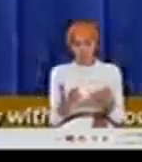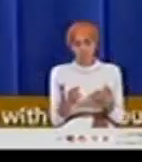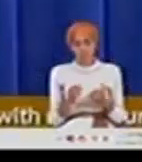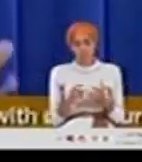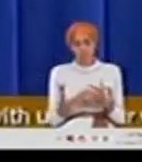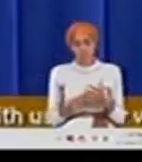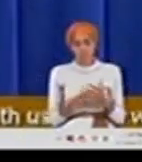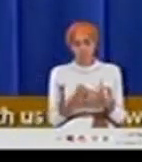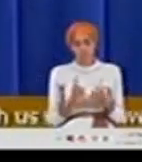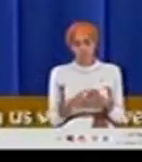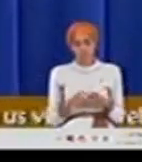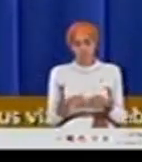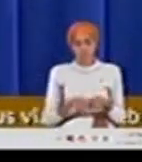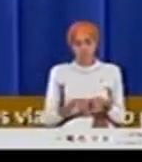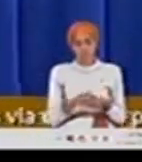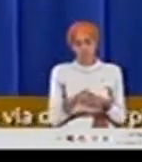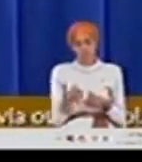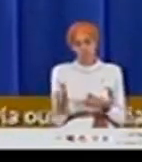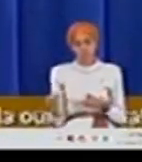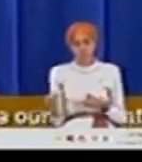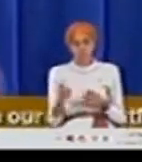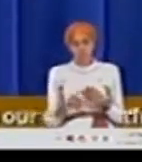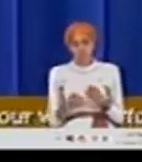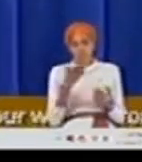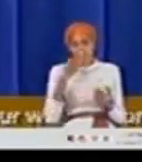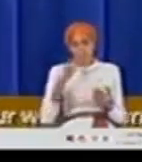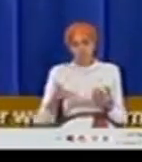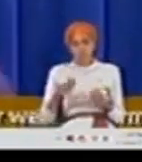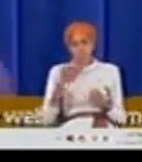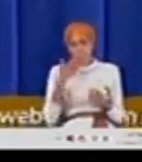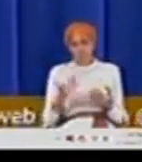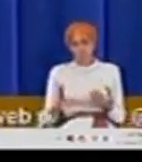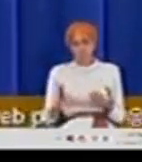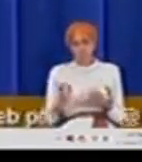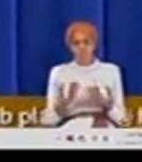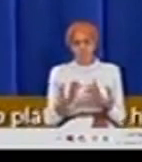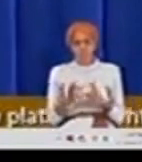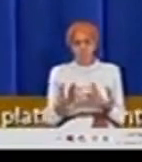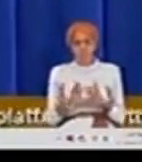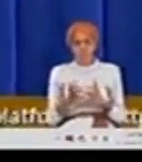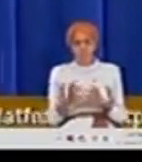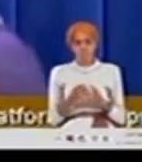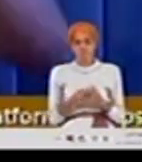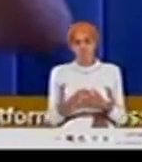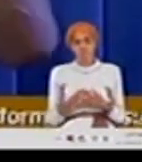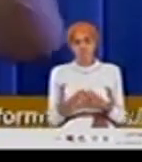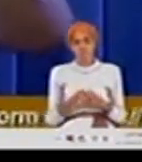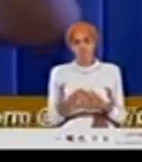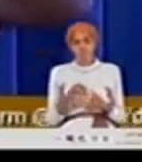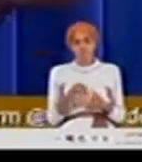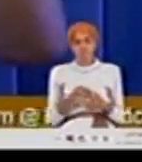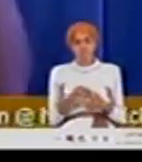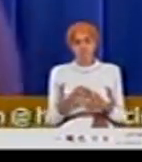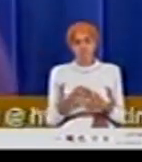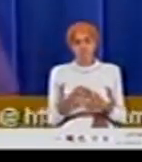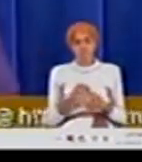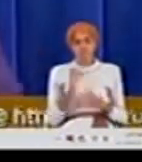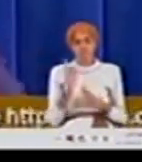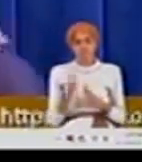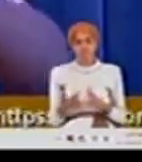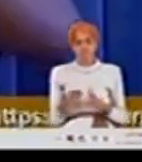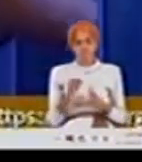that was very bad so I found myself addicted to it every year I